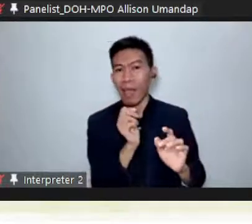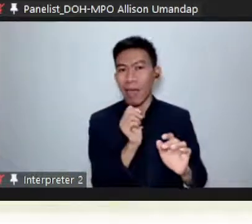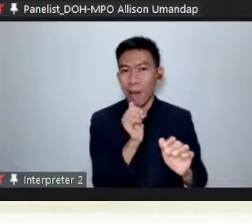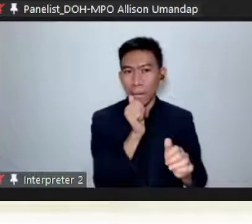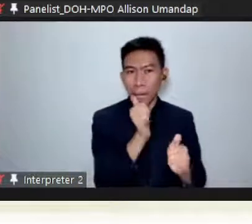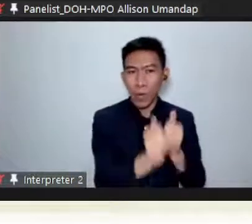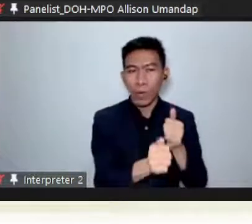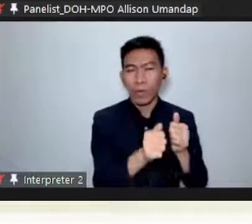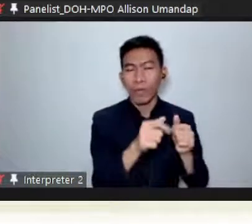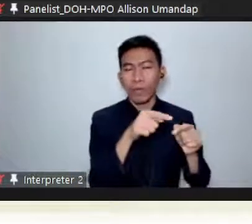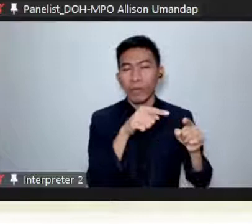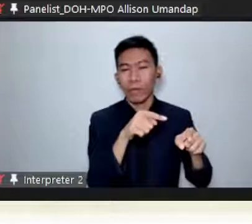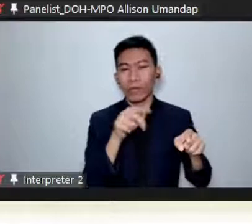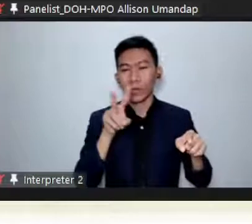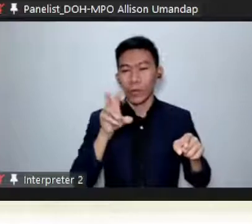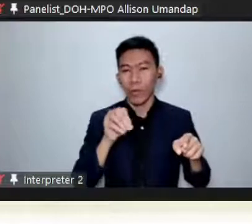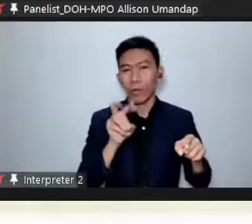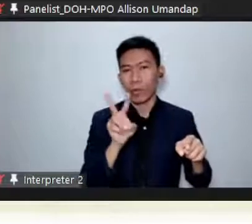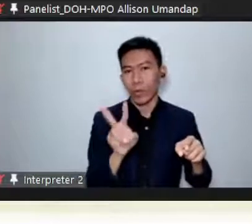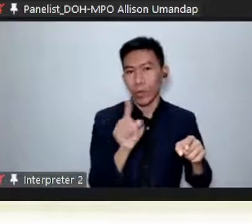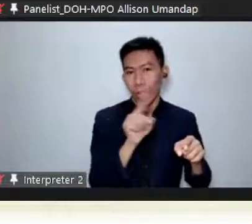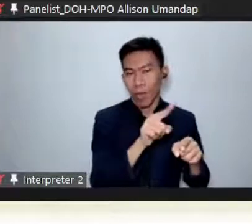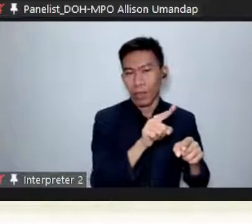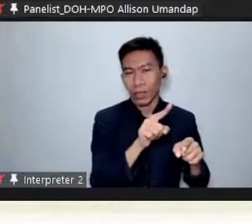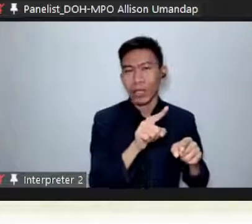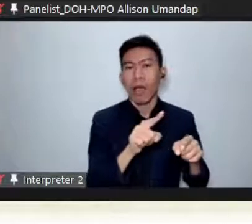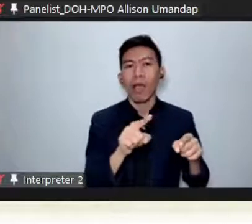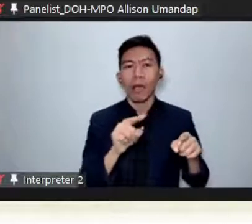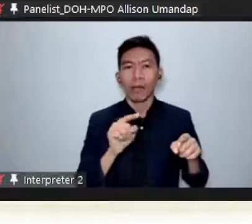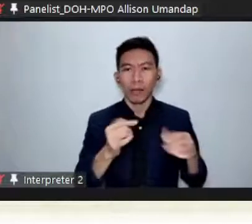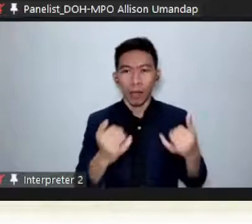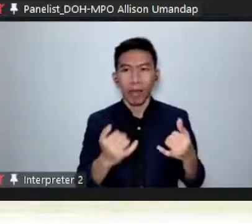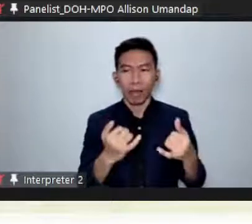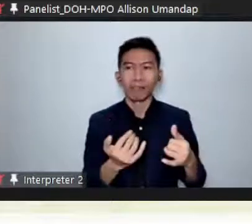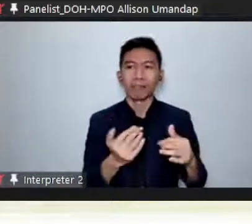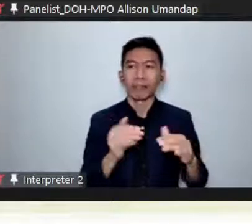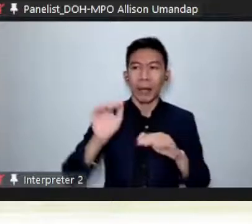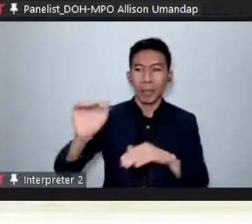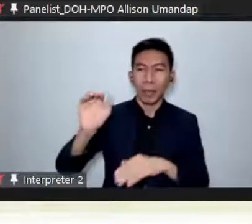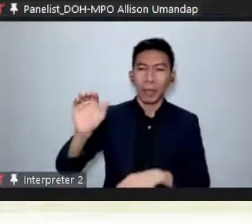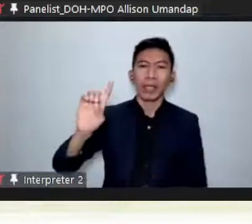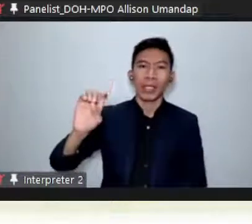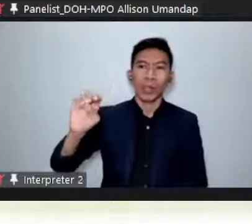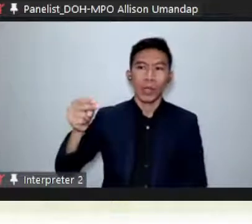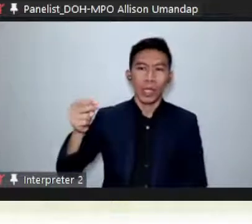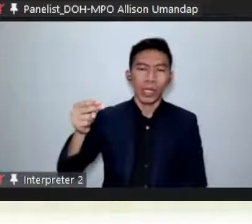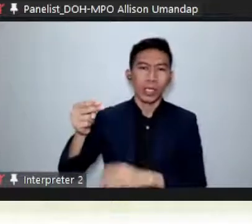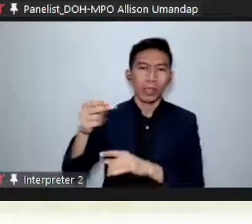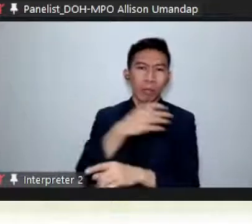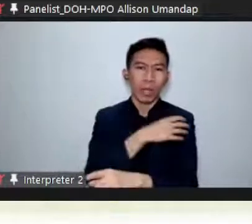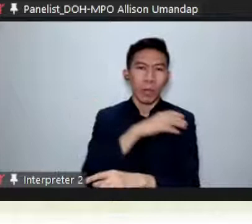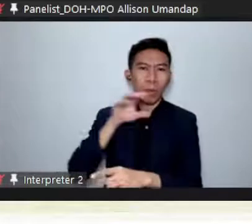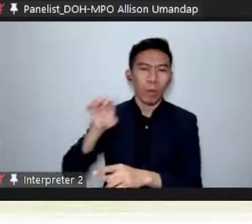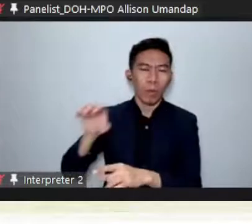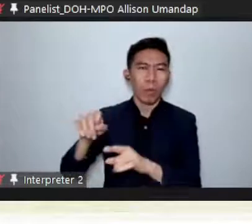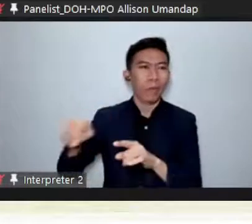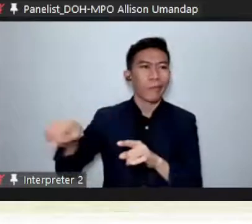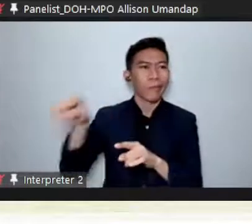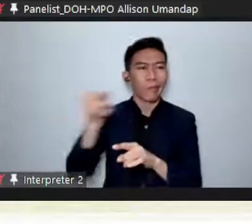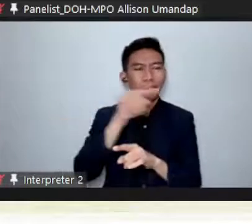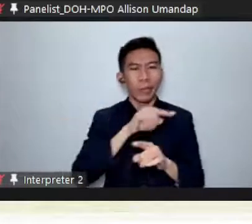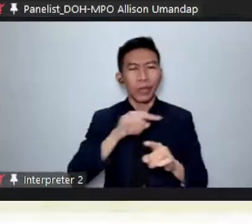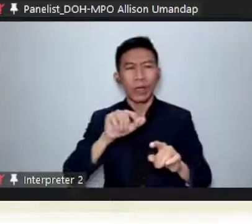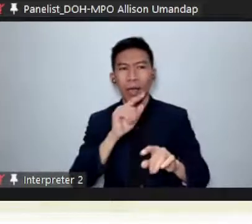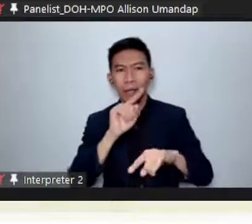2021. Still coming up with enabling DOH and other government issuances to be able to implement